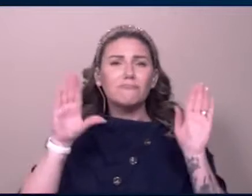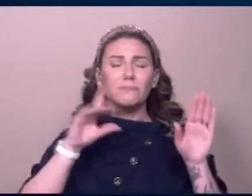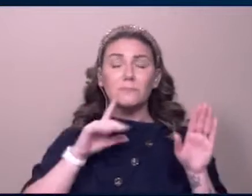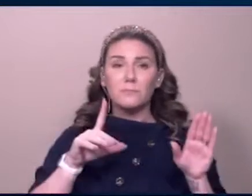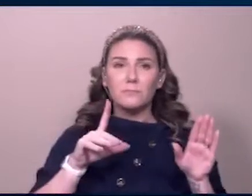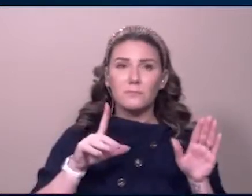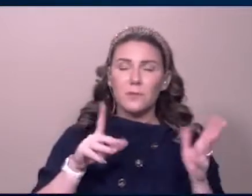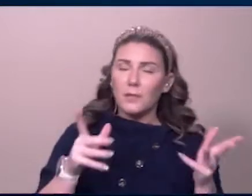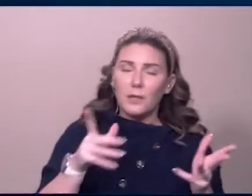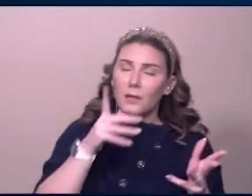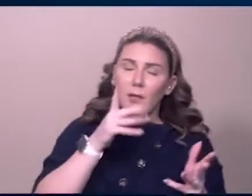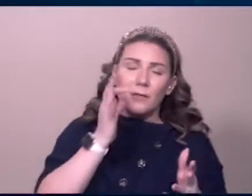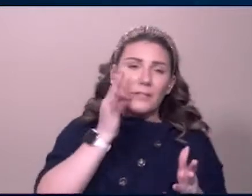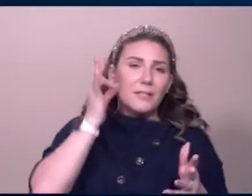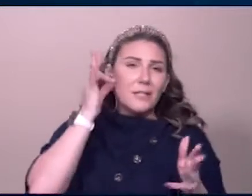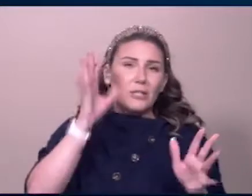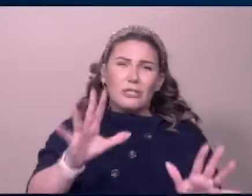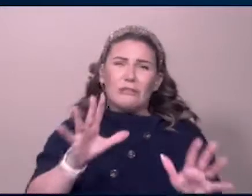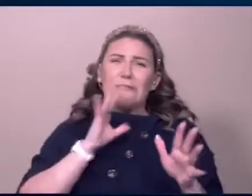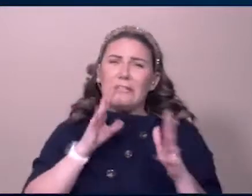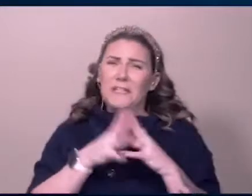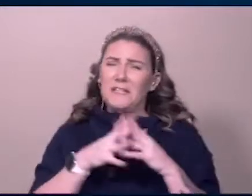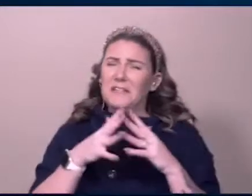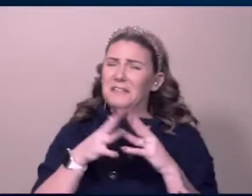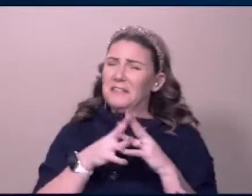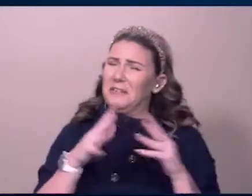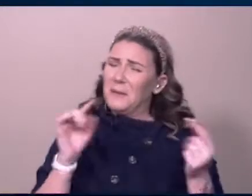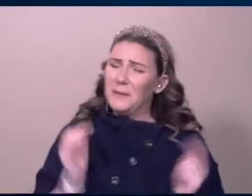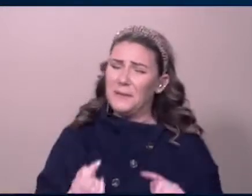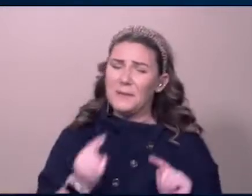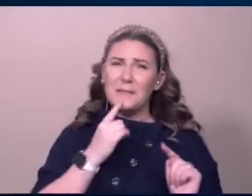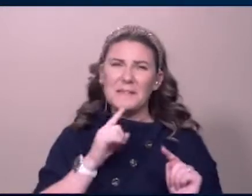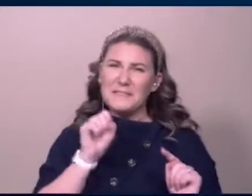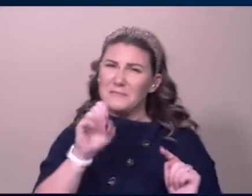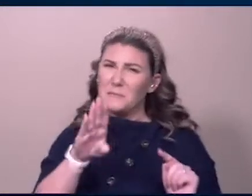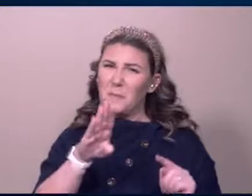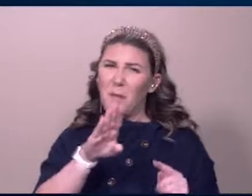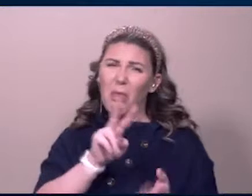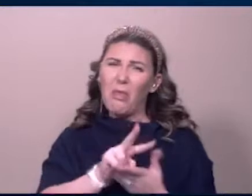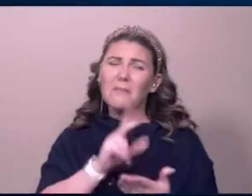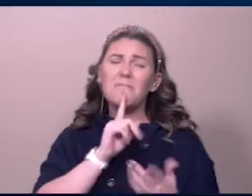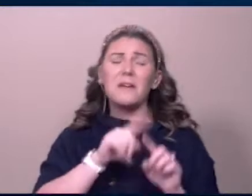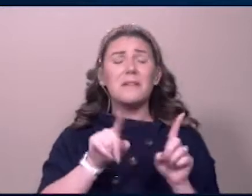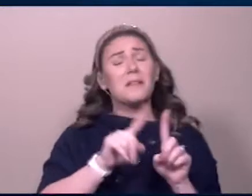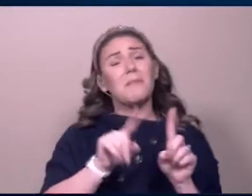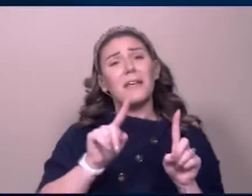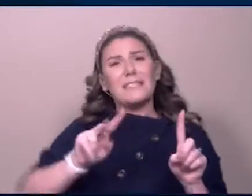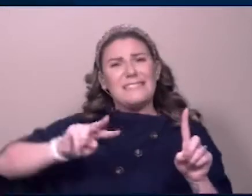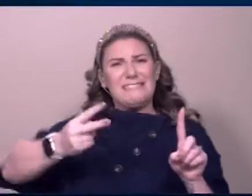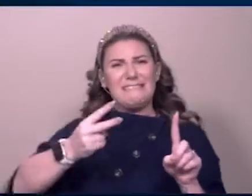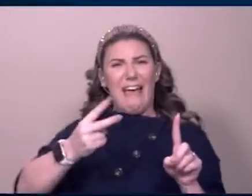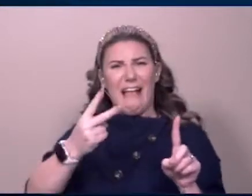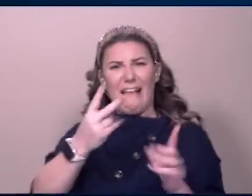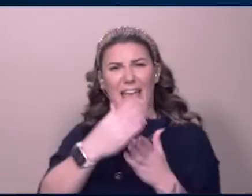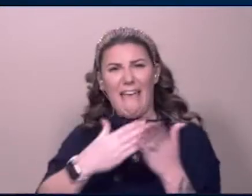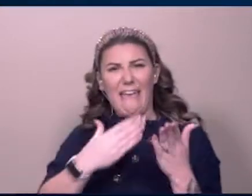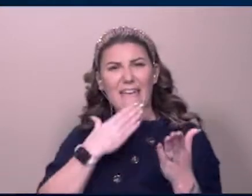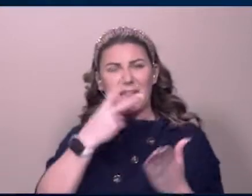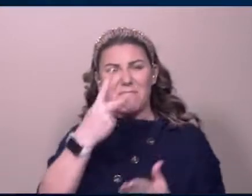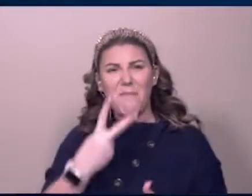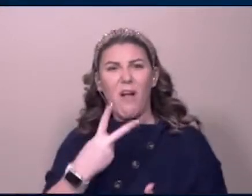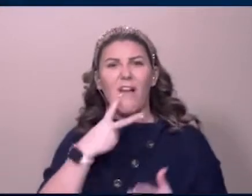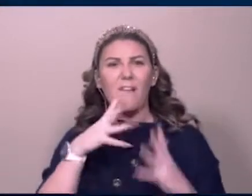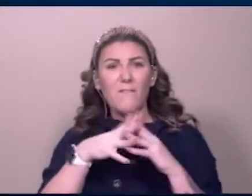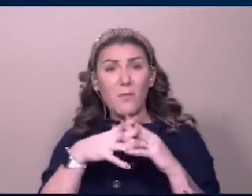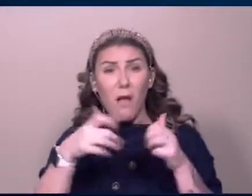Chiefs reference right now because it's too painful to me to do this. But we don't want to. Don't do the second half Chiefs thing. Don't get real